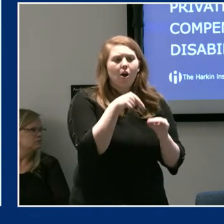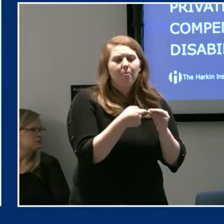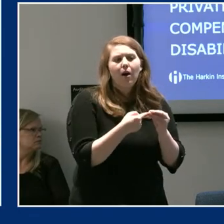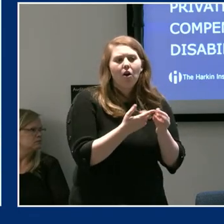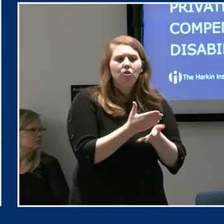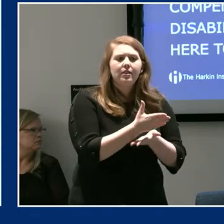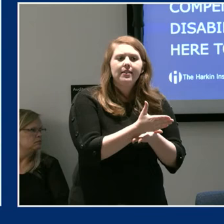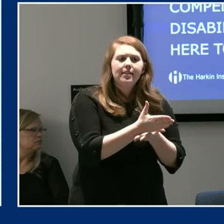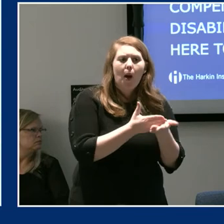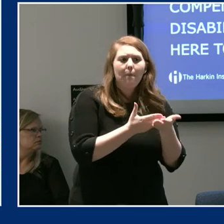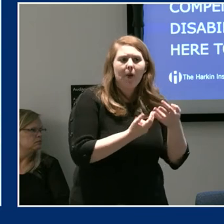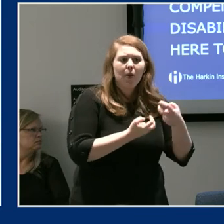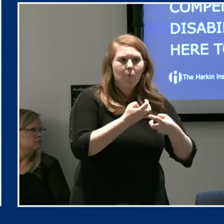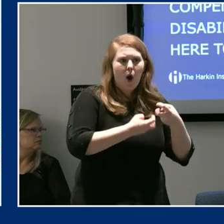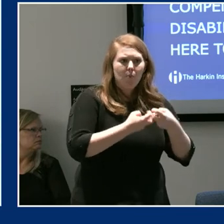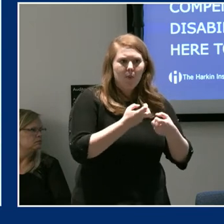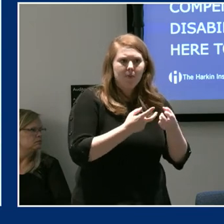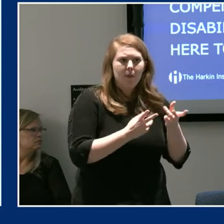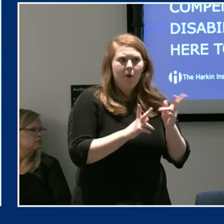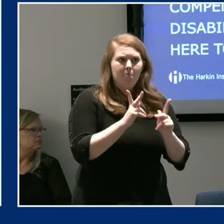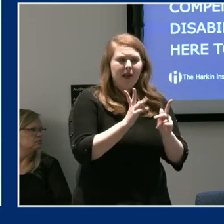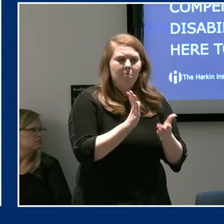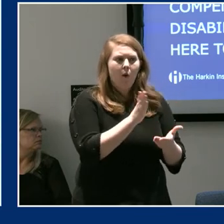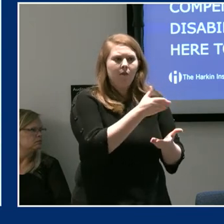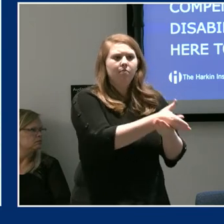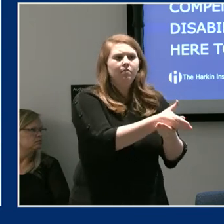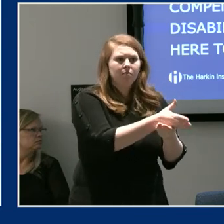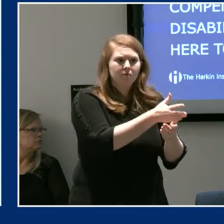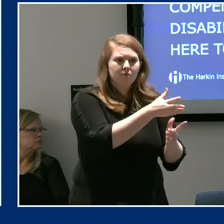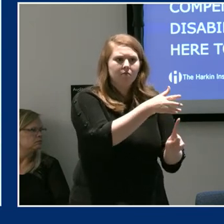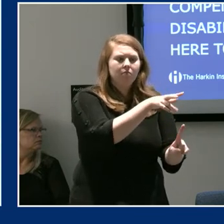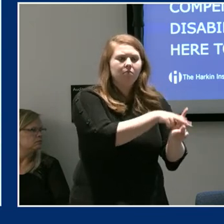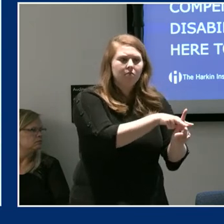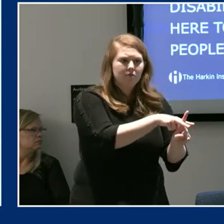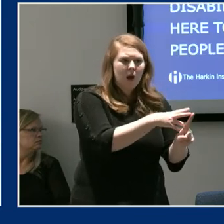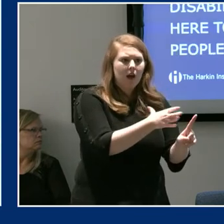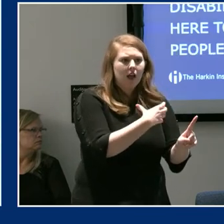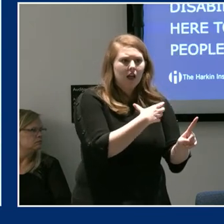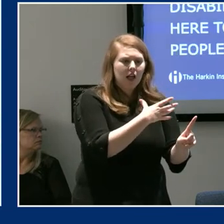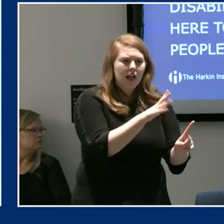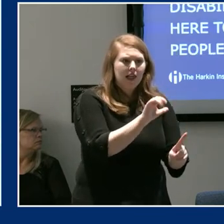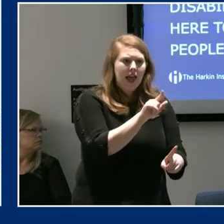in when people file for claims and what they have to go through.